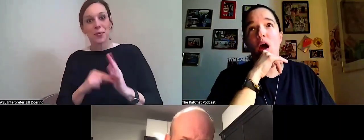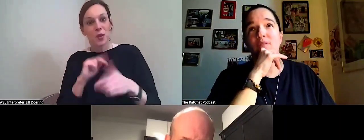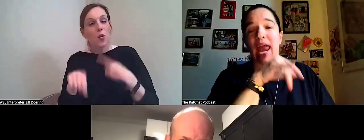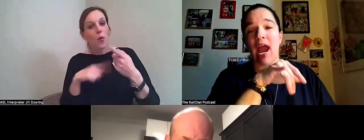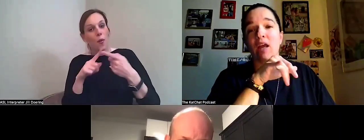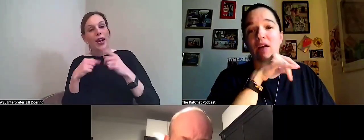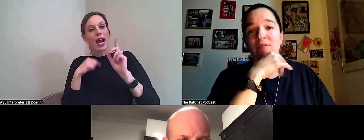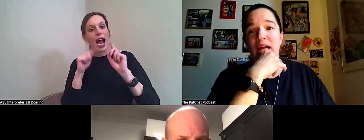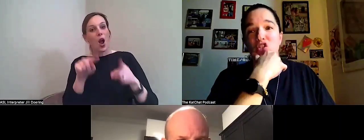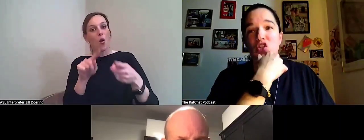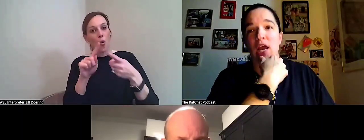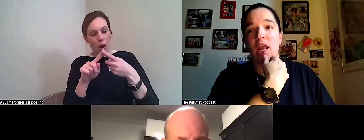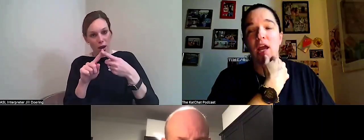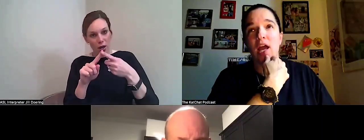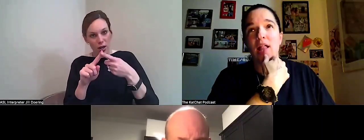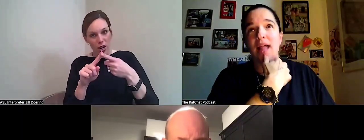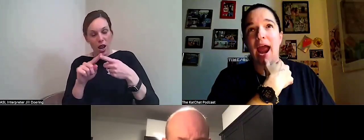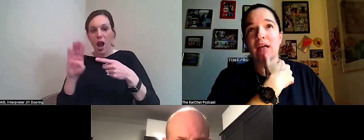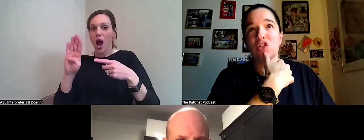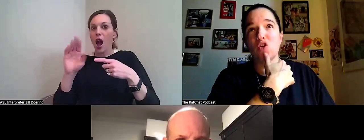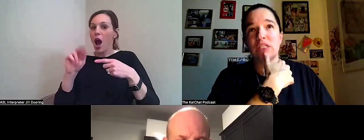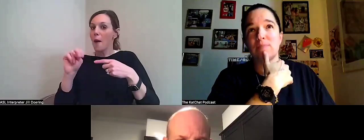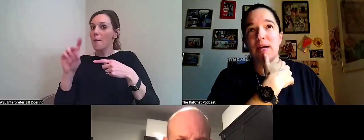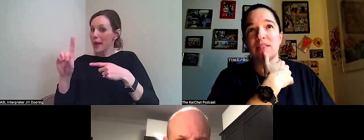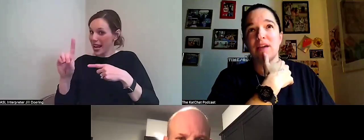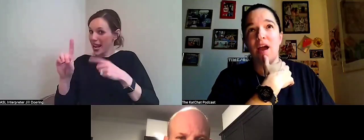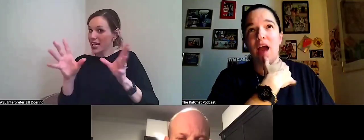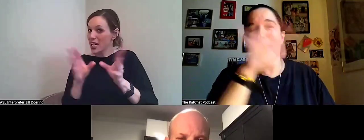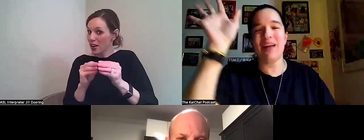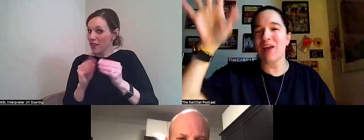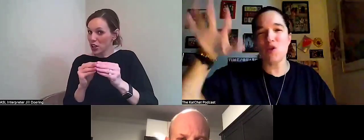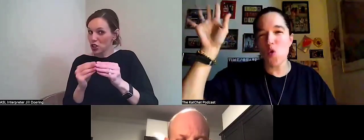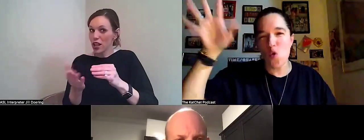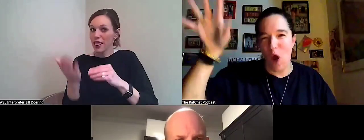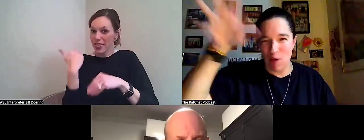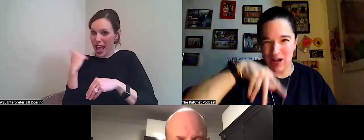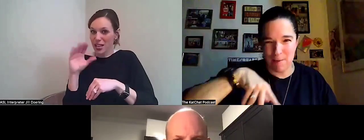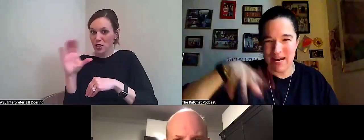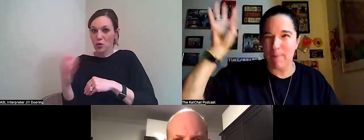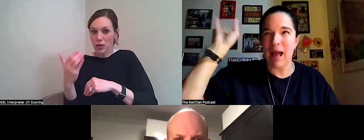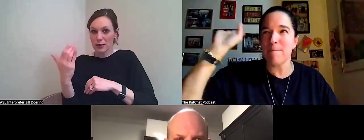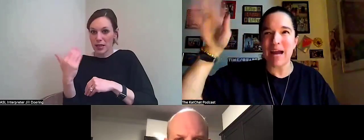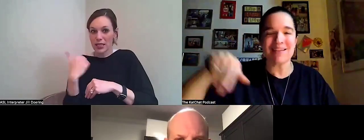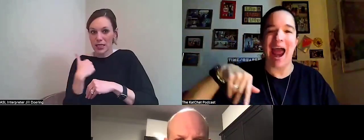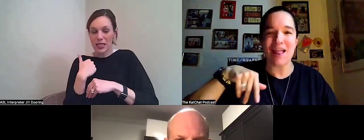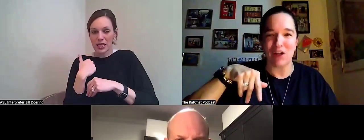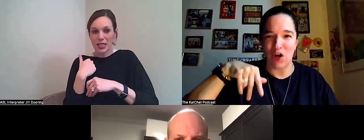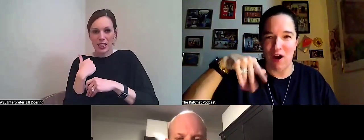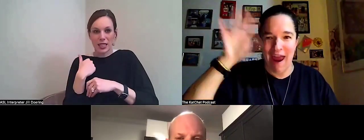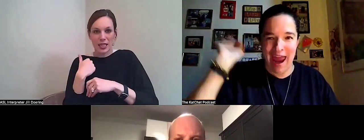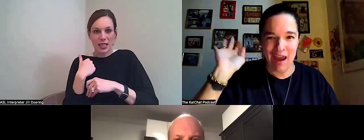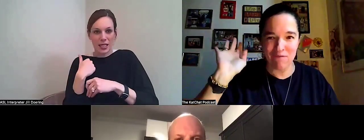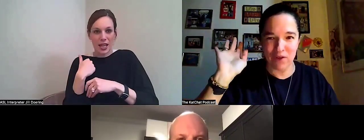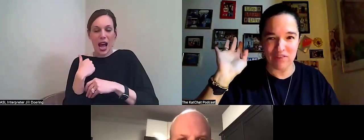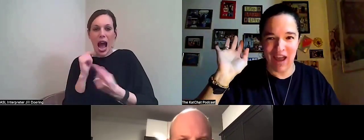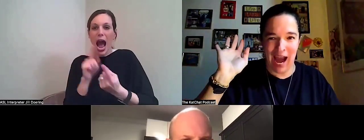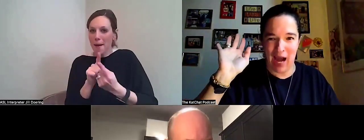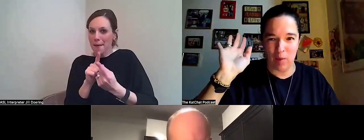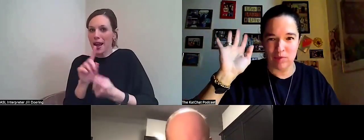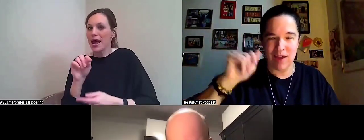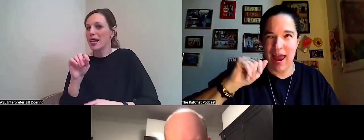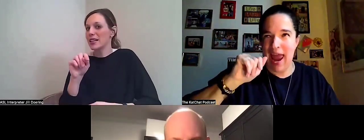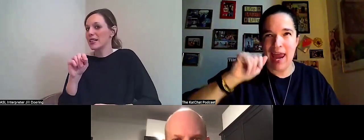to a band convention last Christmas, I mean, I knew who I was going to meet. I mean, I met Tyler handful